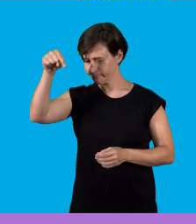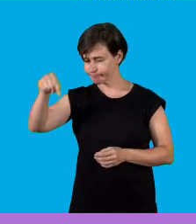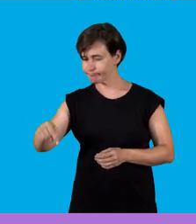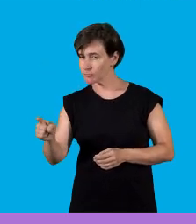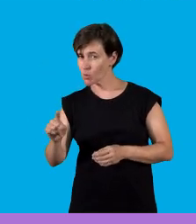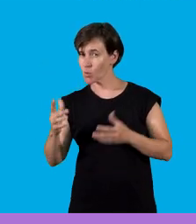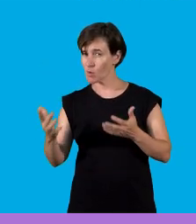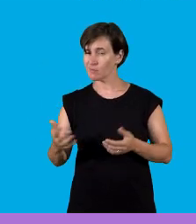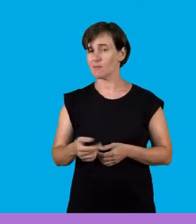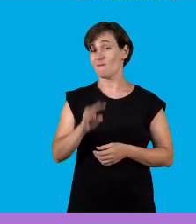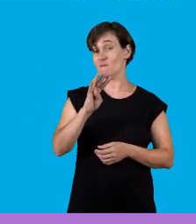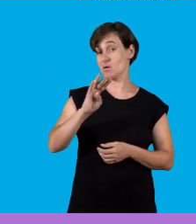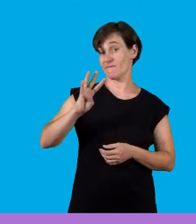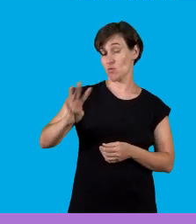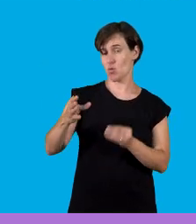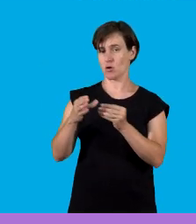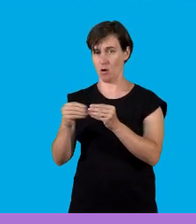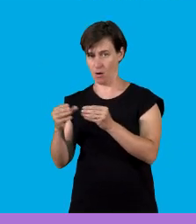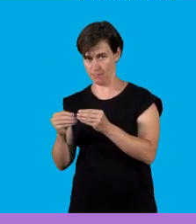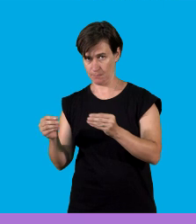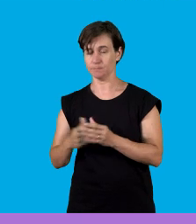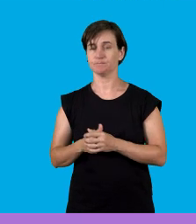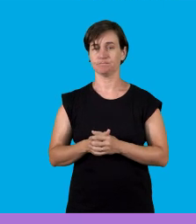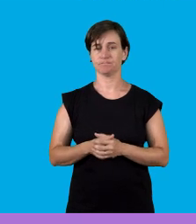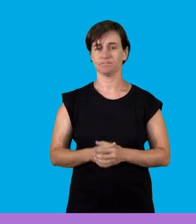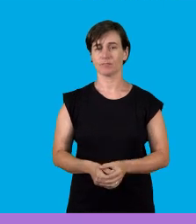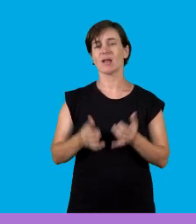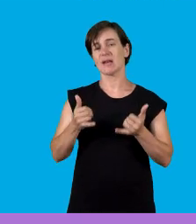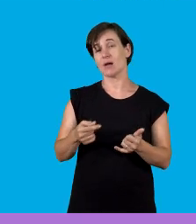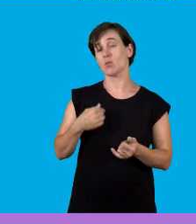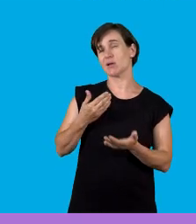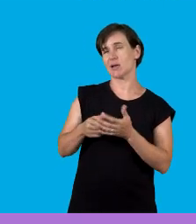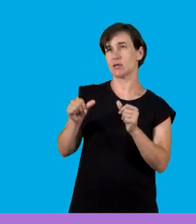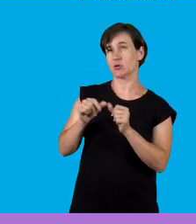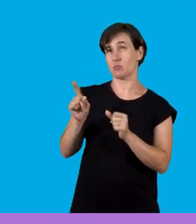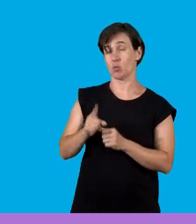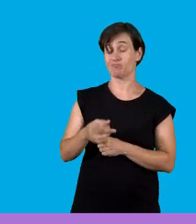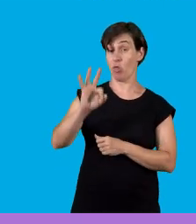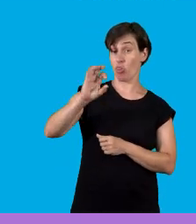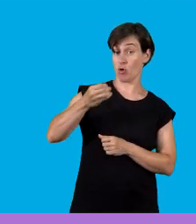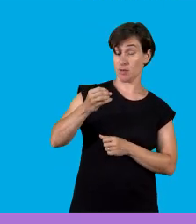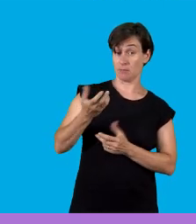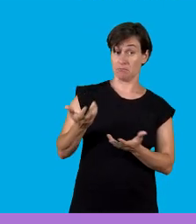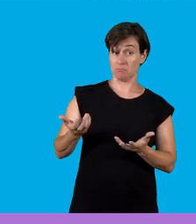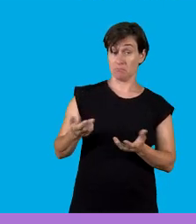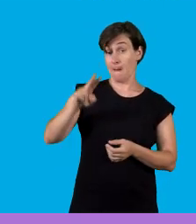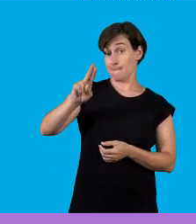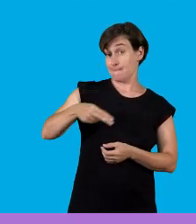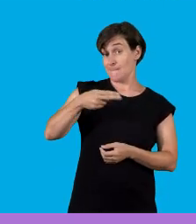Okay, so that will give me 44 US dollars. So we can say then that